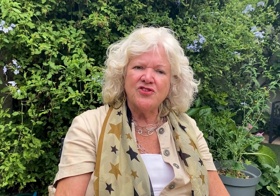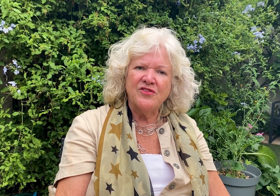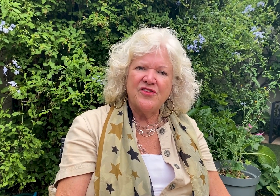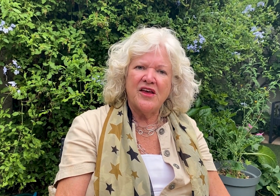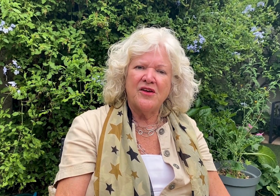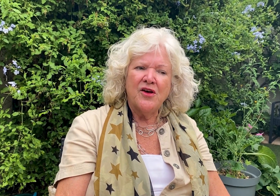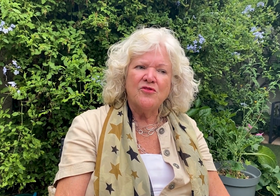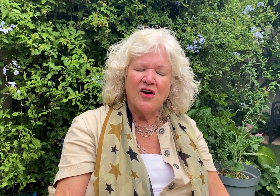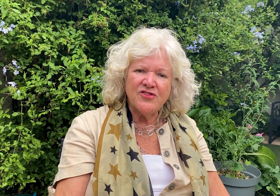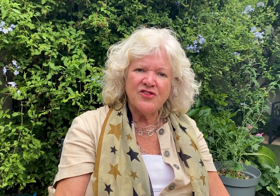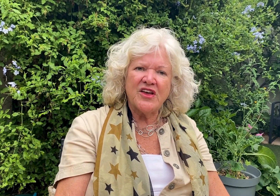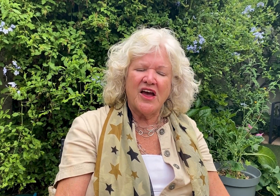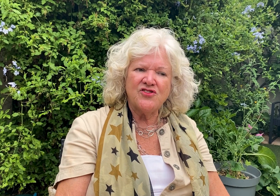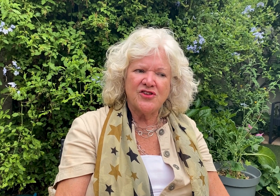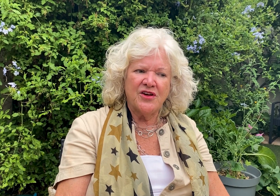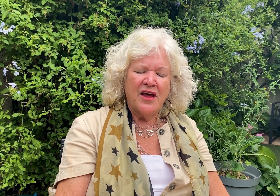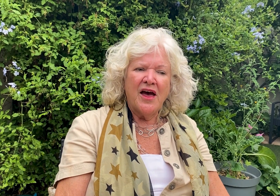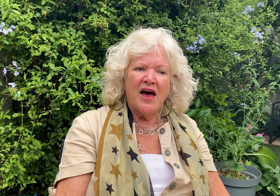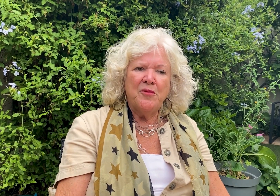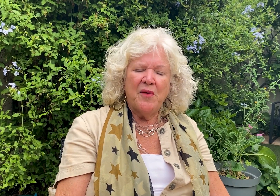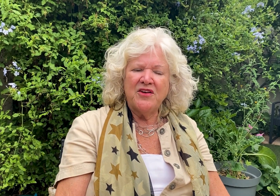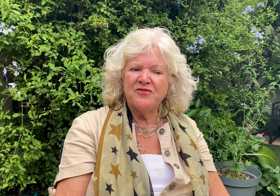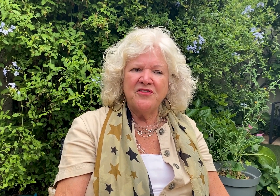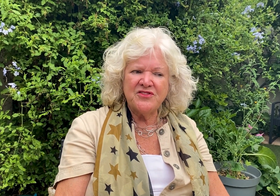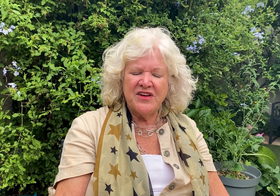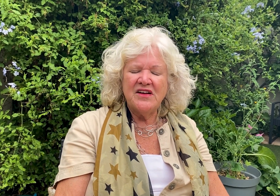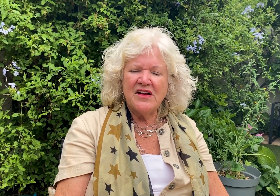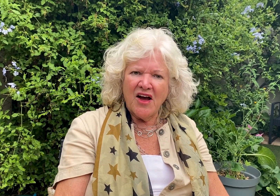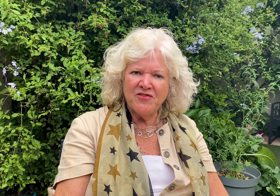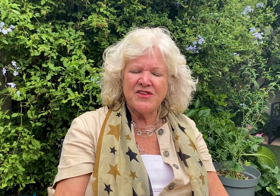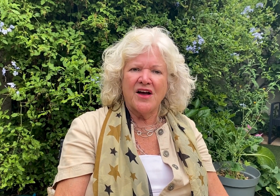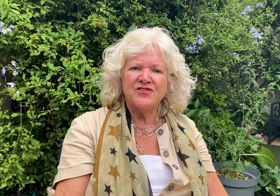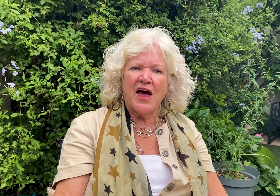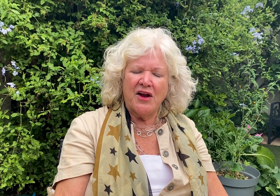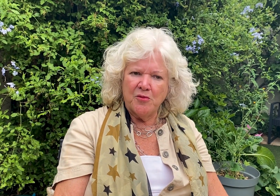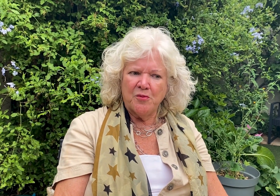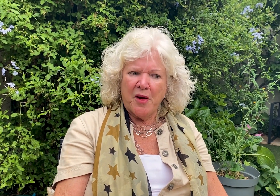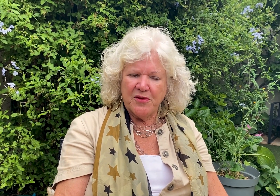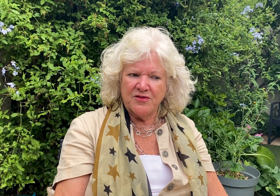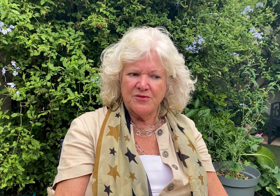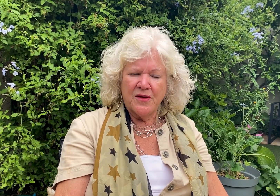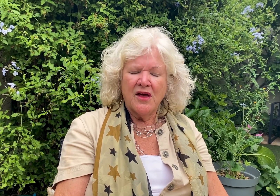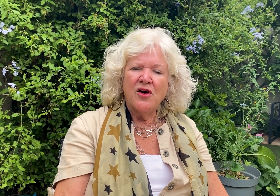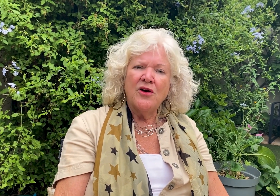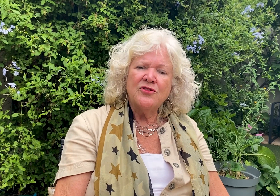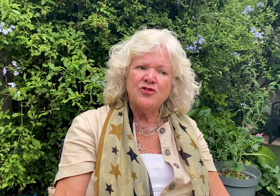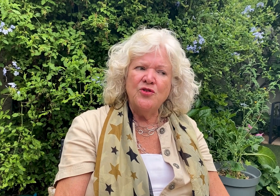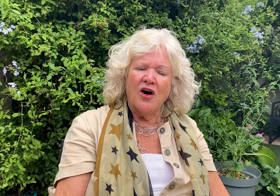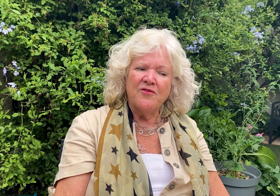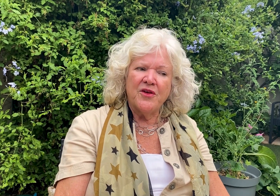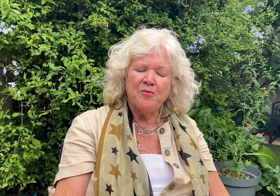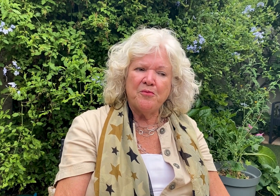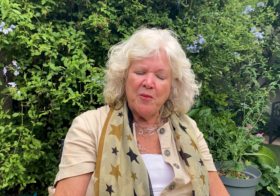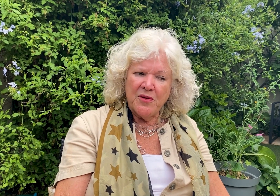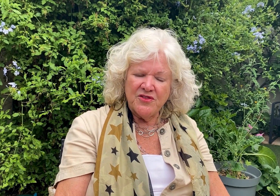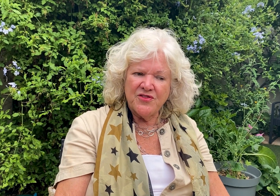art students there rose to the occasion and made 50 life-size animal puppets. 2